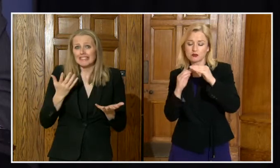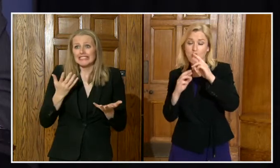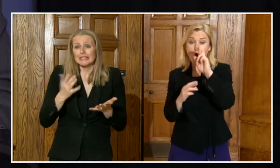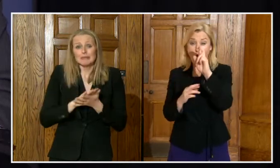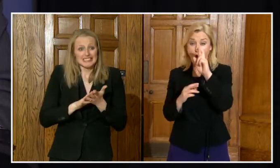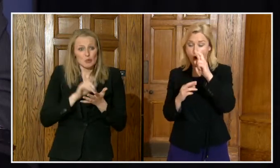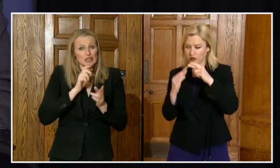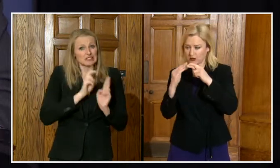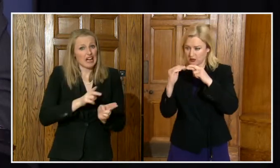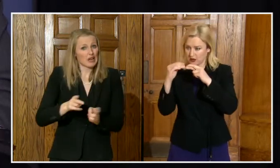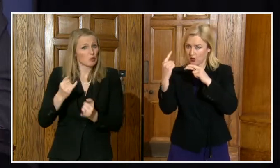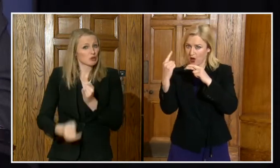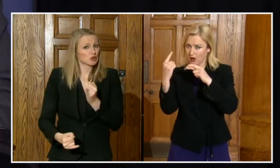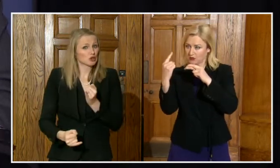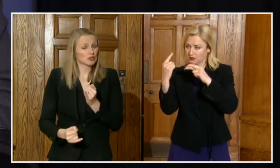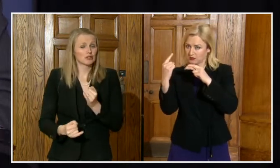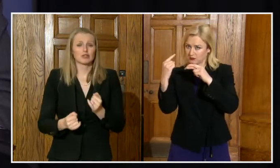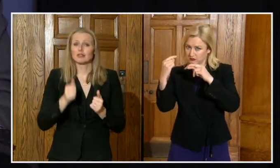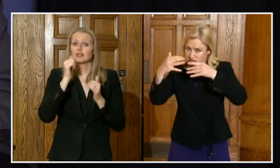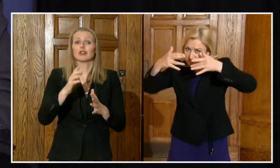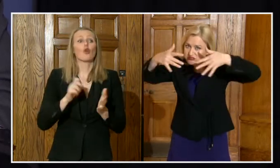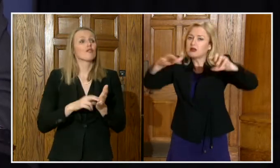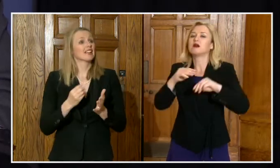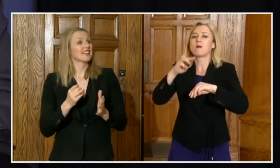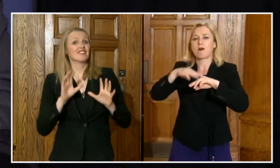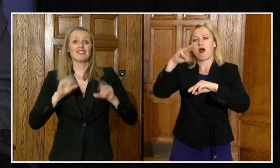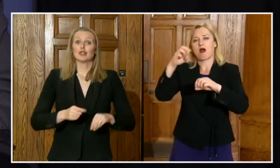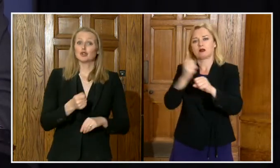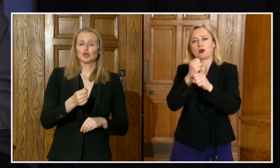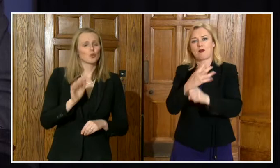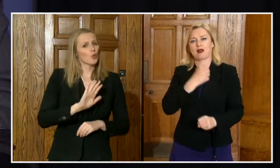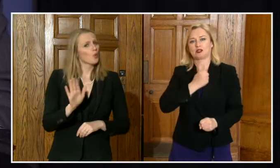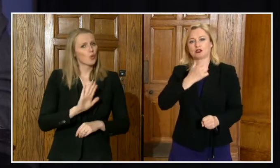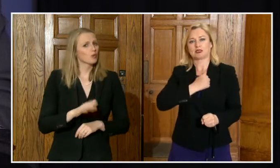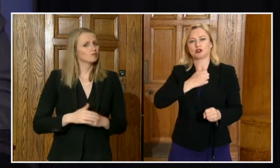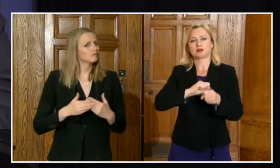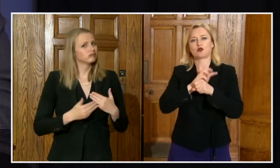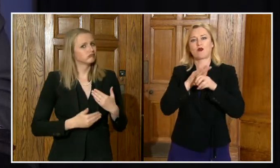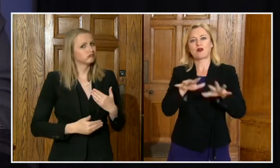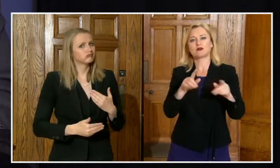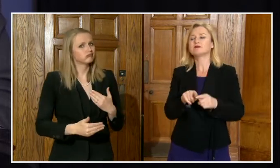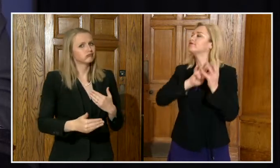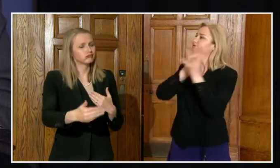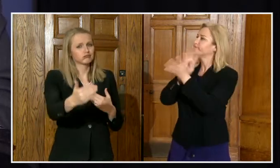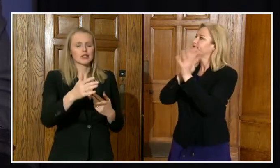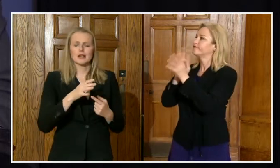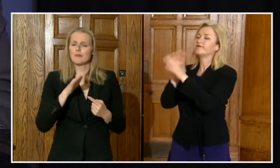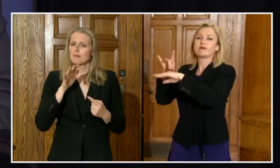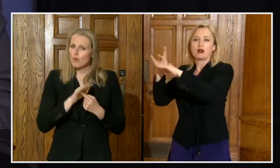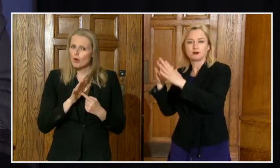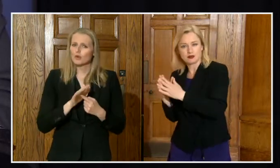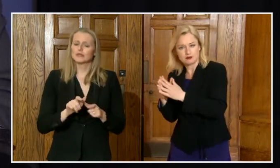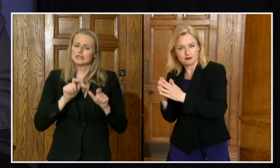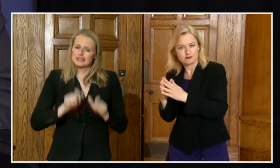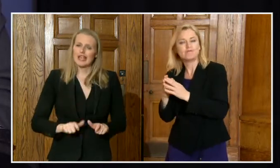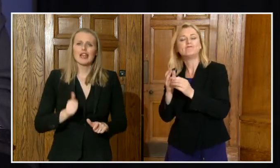deaths. We have a long way to go yet, and it is important that we stick with the important messages of stay at